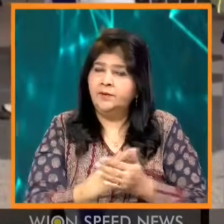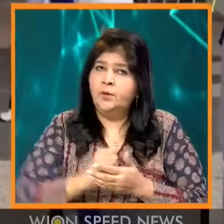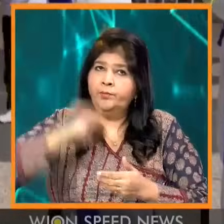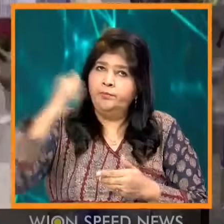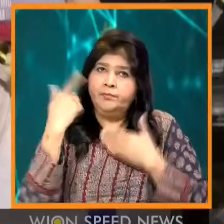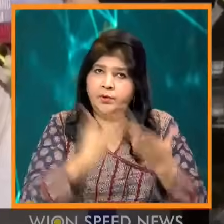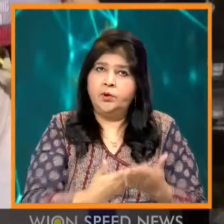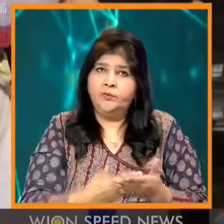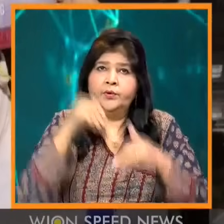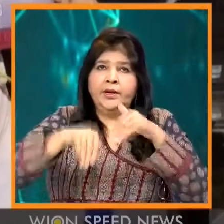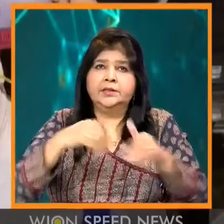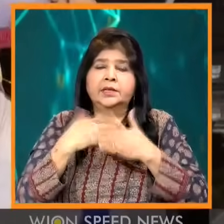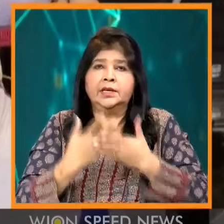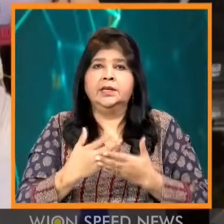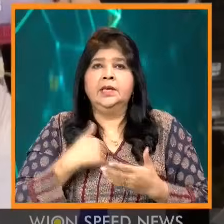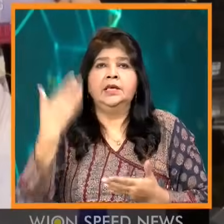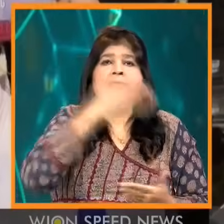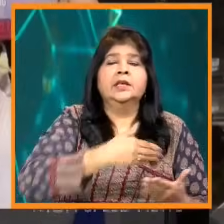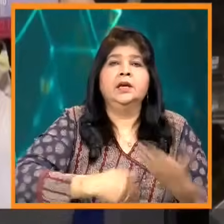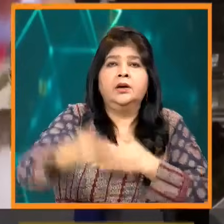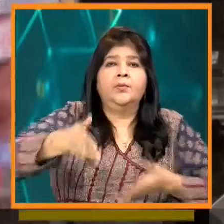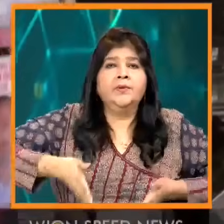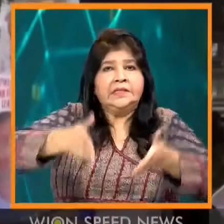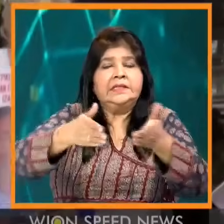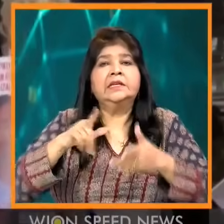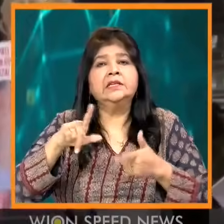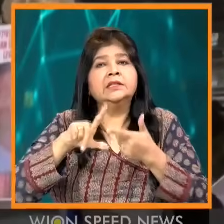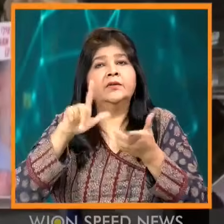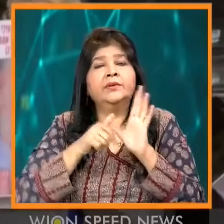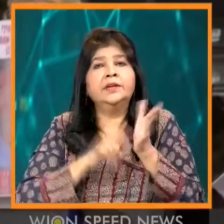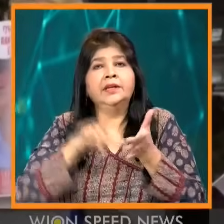Protesters called for elections as they came out on the streets of Tel Aviv.